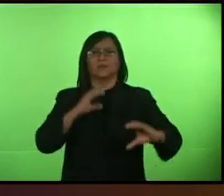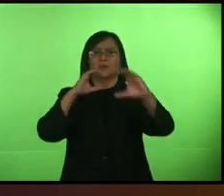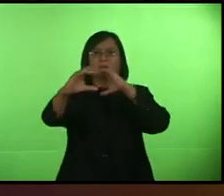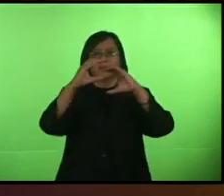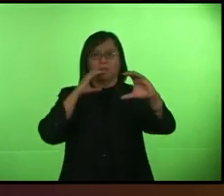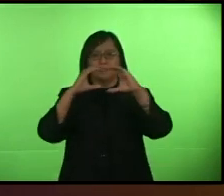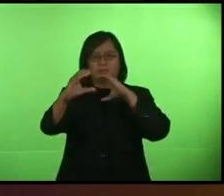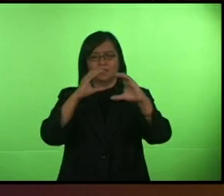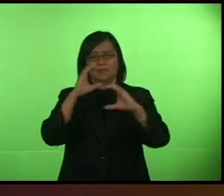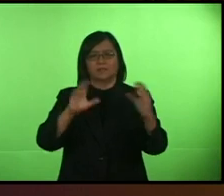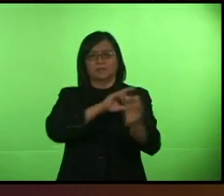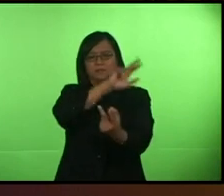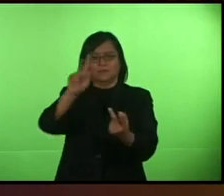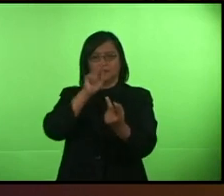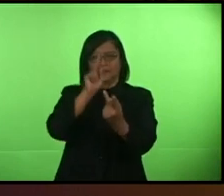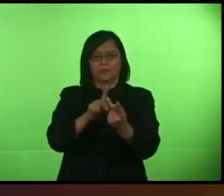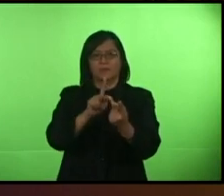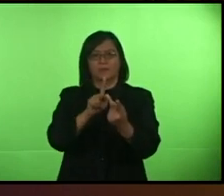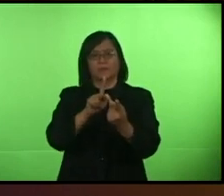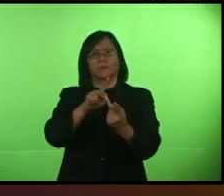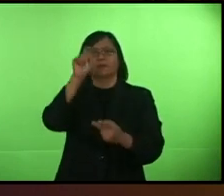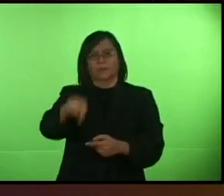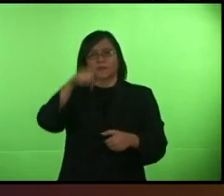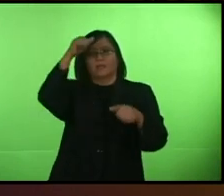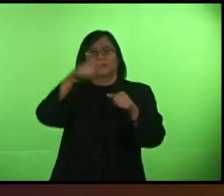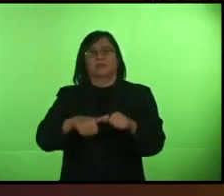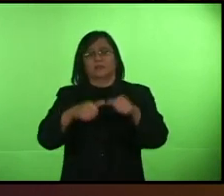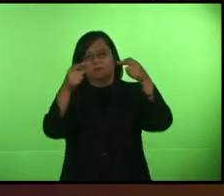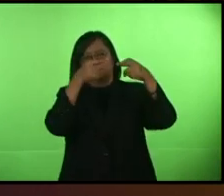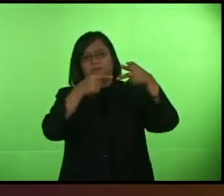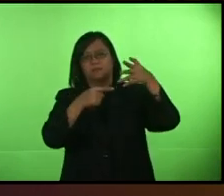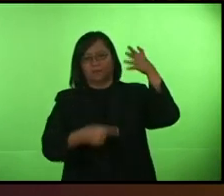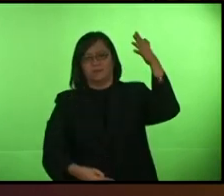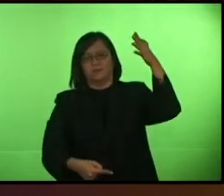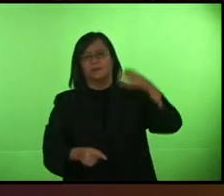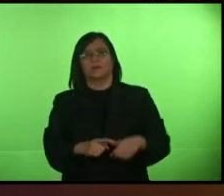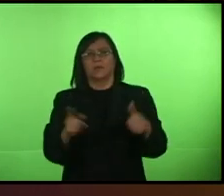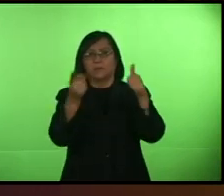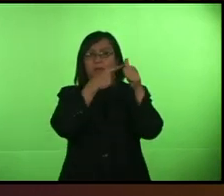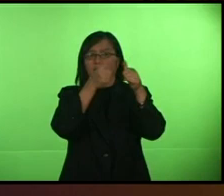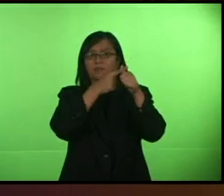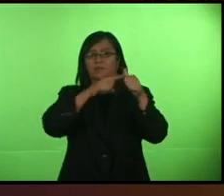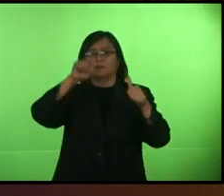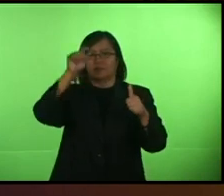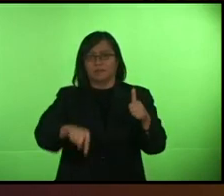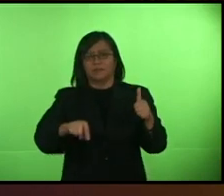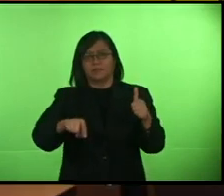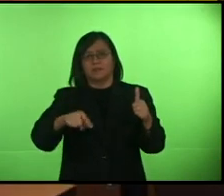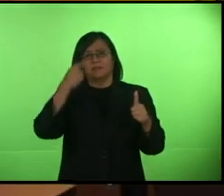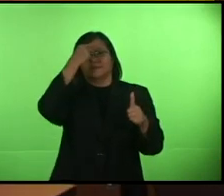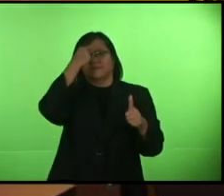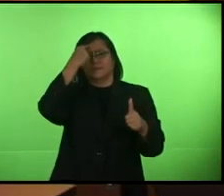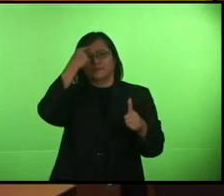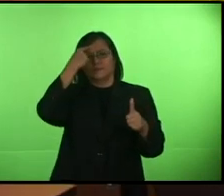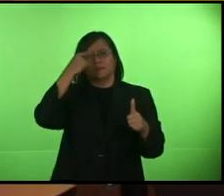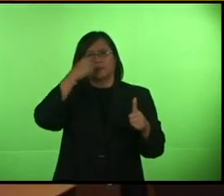of communication, remember, you have to hit these following, yeah? Okay, the first one, all right? You have to